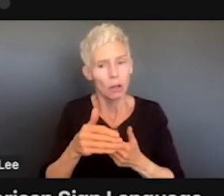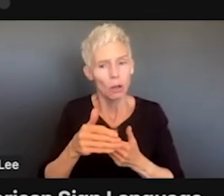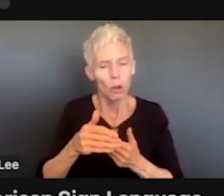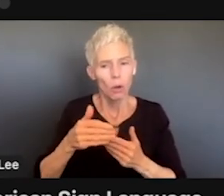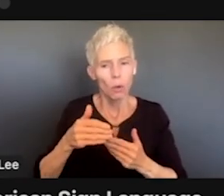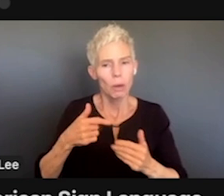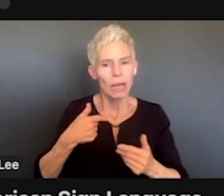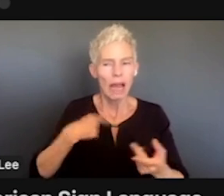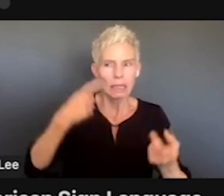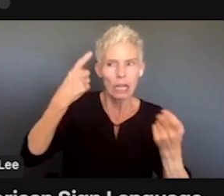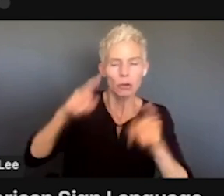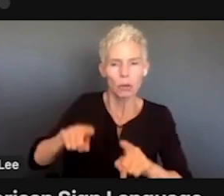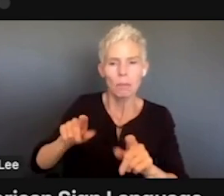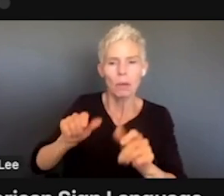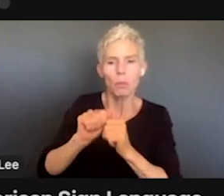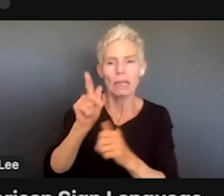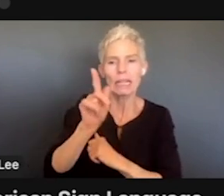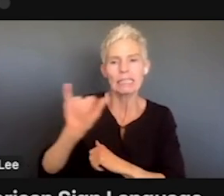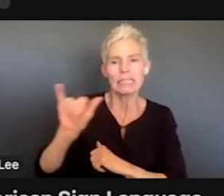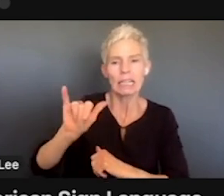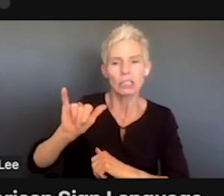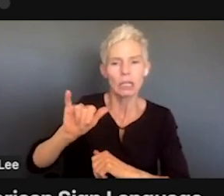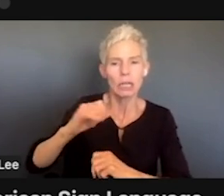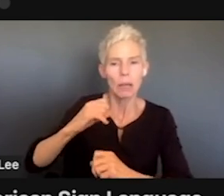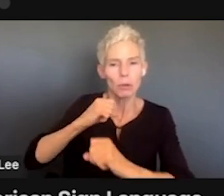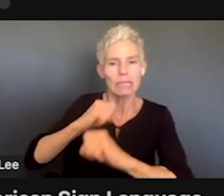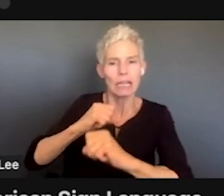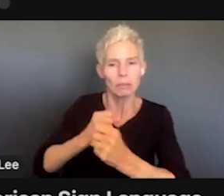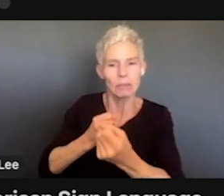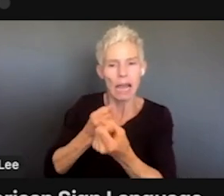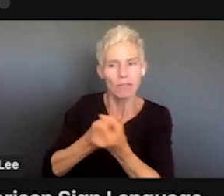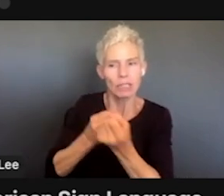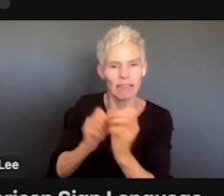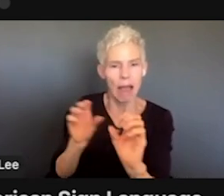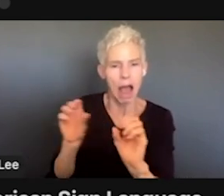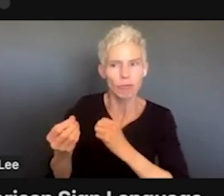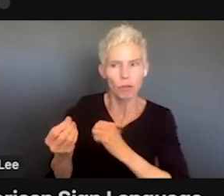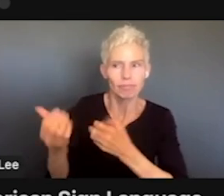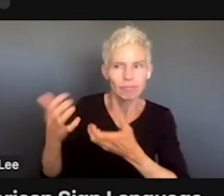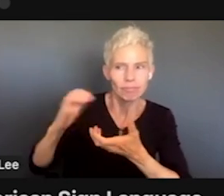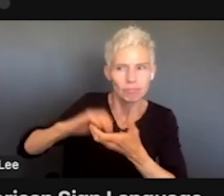agreement with Kentucky's Protection and Advocacy Office in